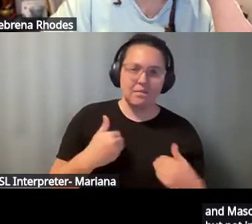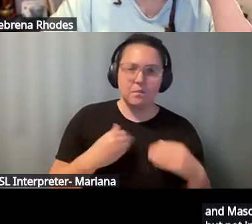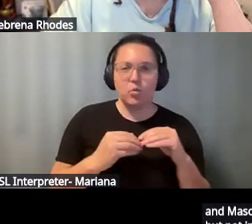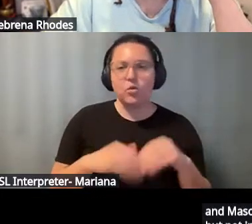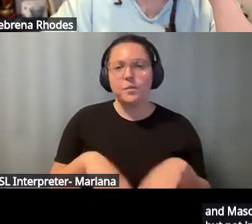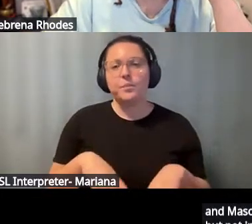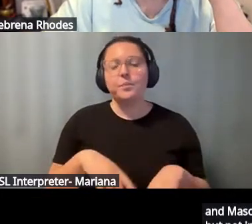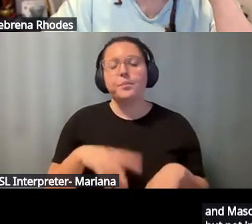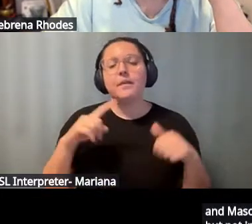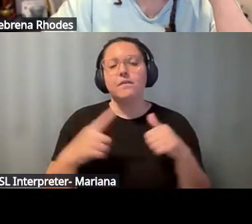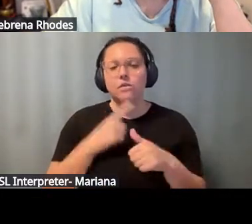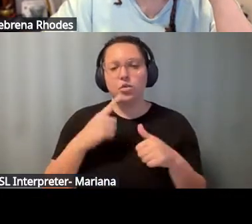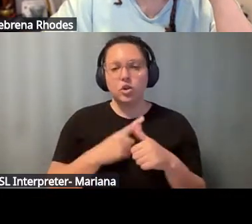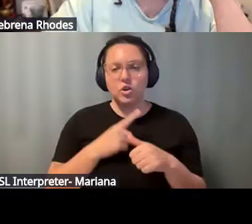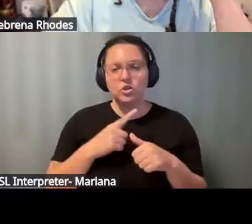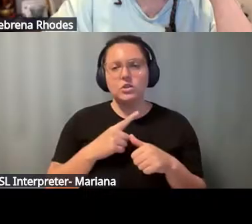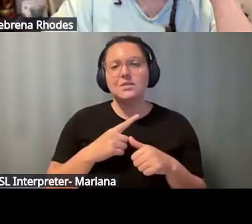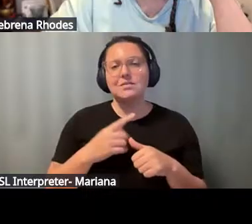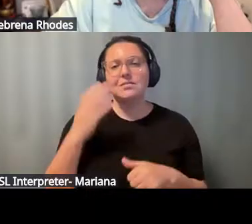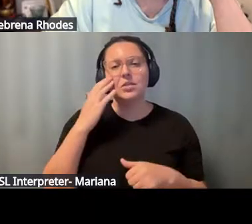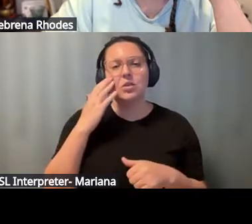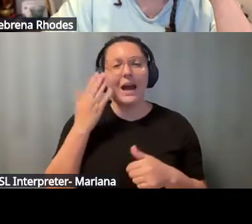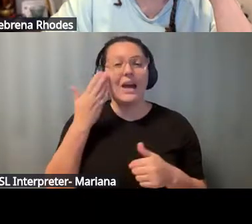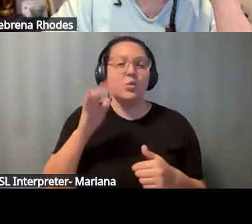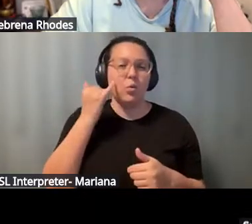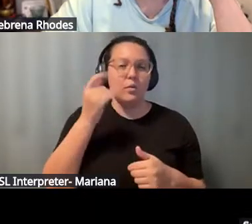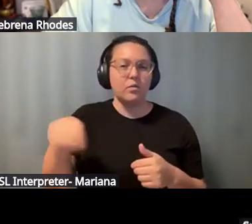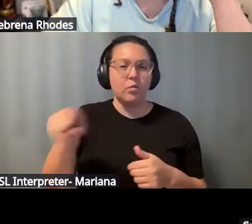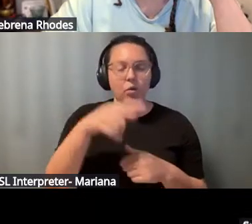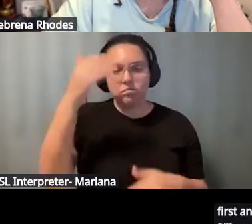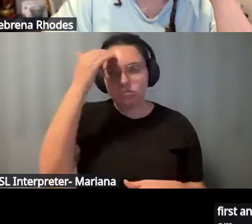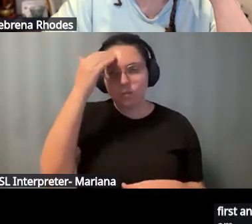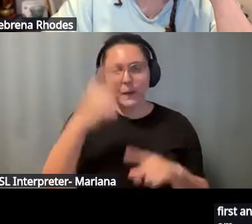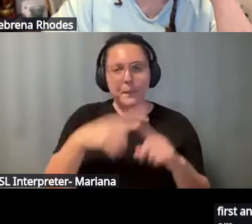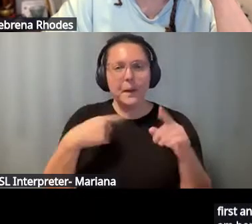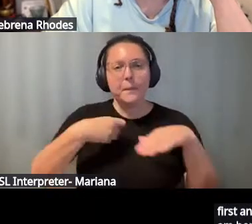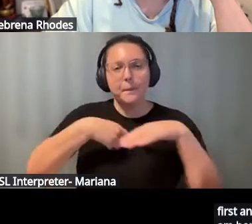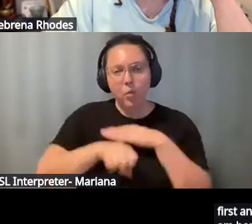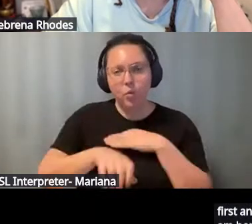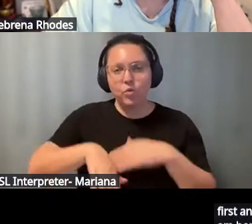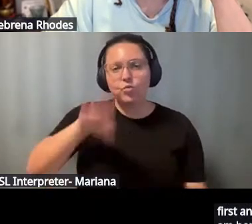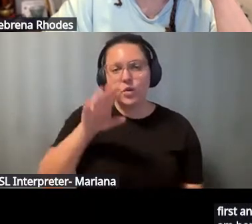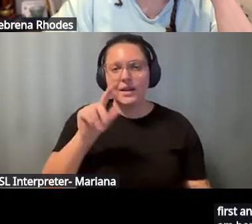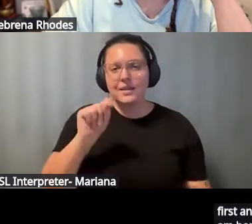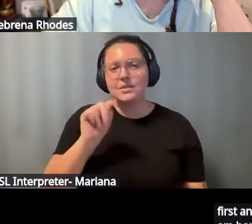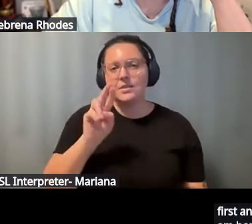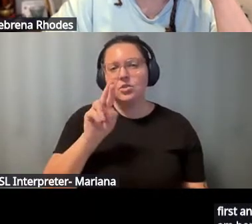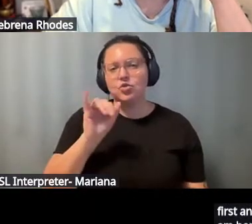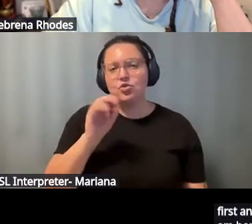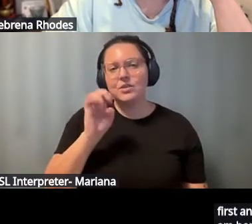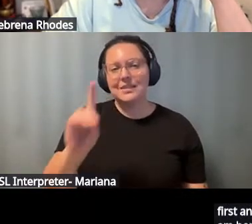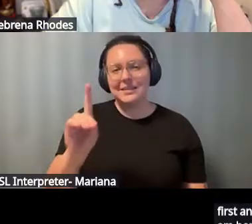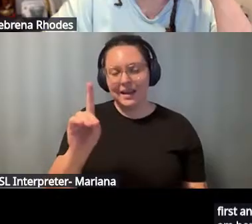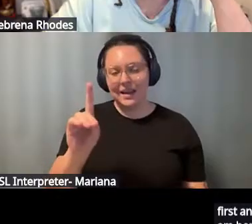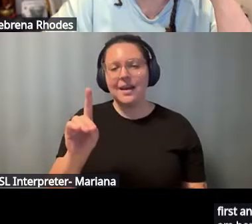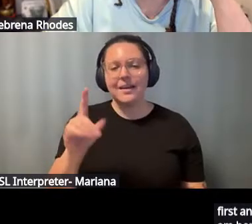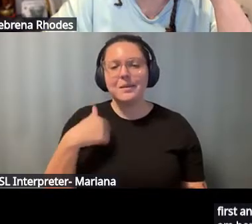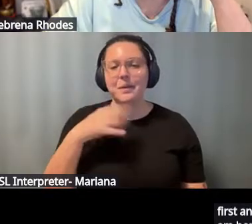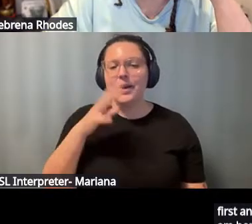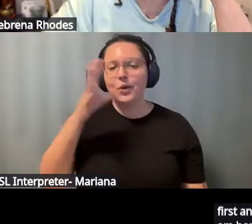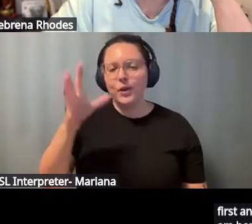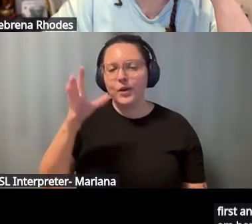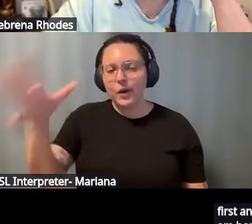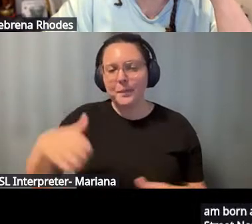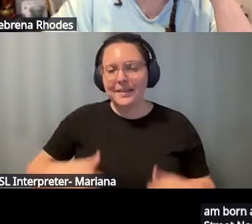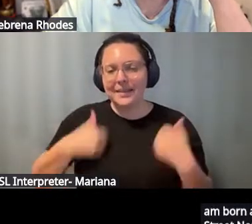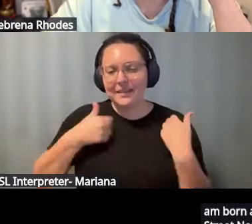First and foremost, I don't know if a lot of you all know this about me, but I am born and raised in Trinidad. My great grandmother lived there at 1252 Penn Street Northeast. Her name